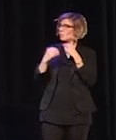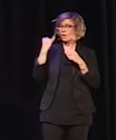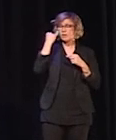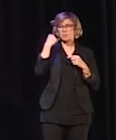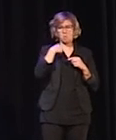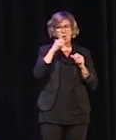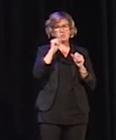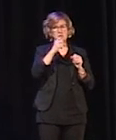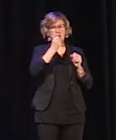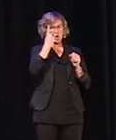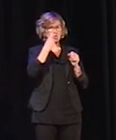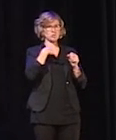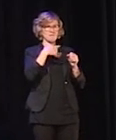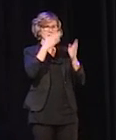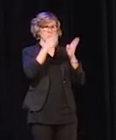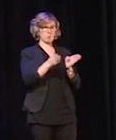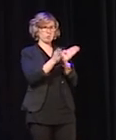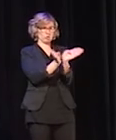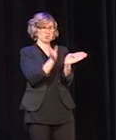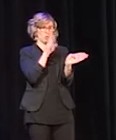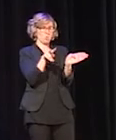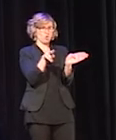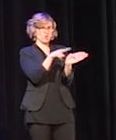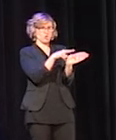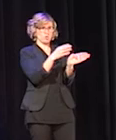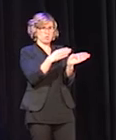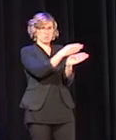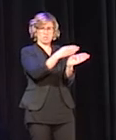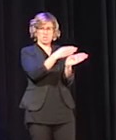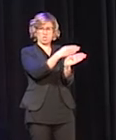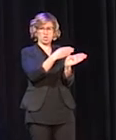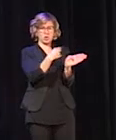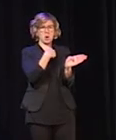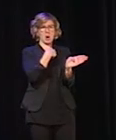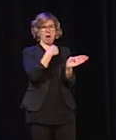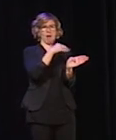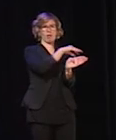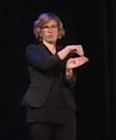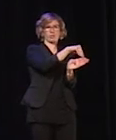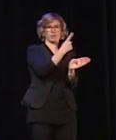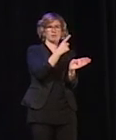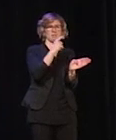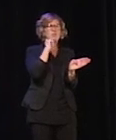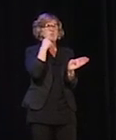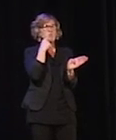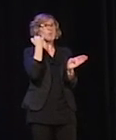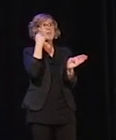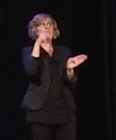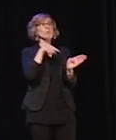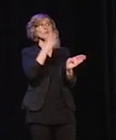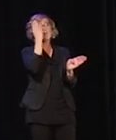understand where someone's going to be paying attention, I can then slightly sneak in something cool on the side. And if they don't see it,